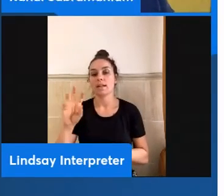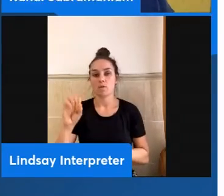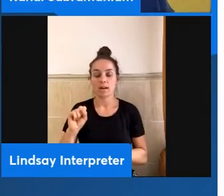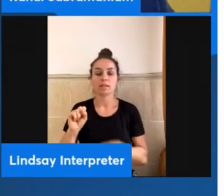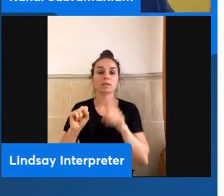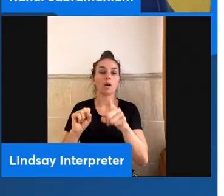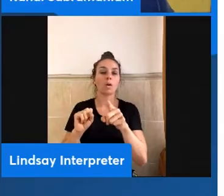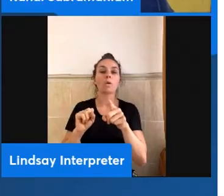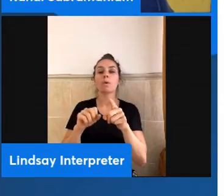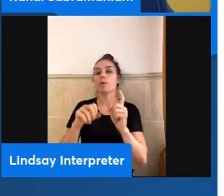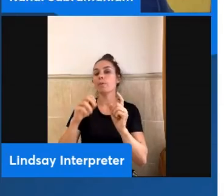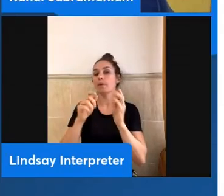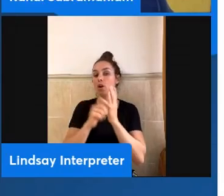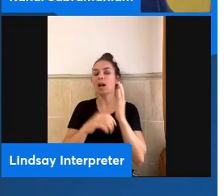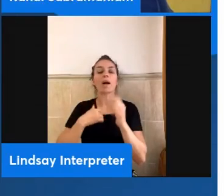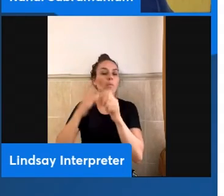notes.